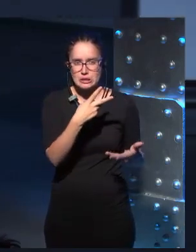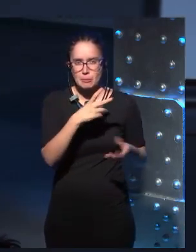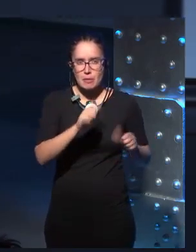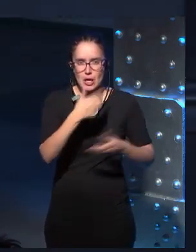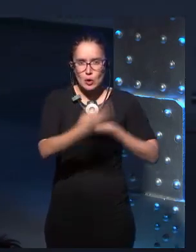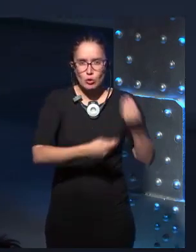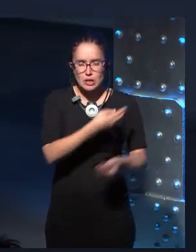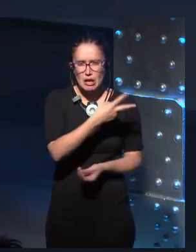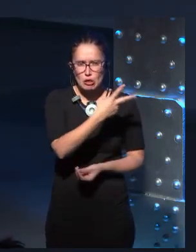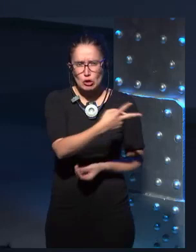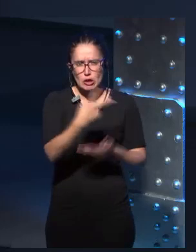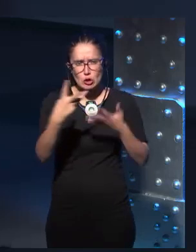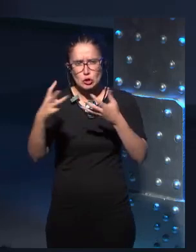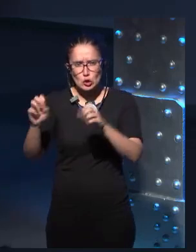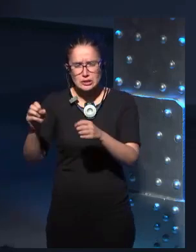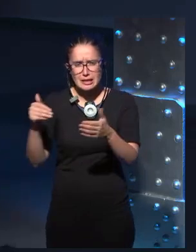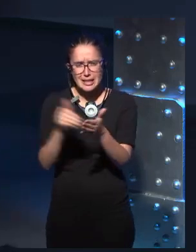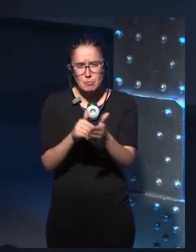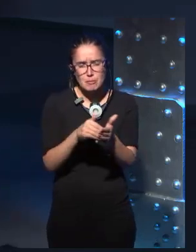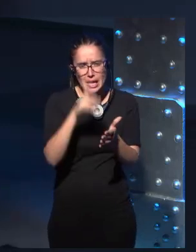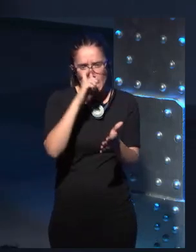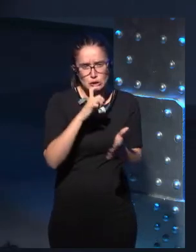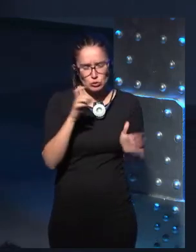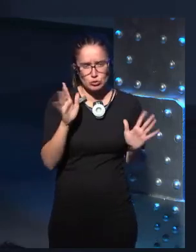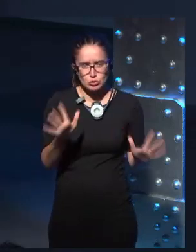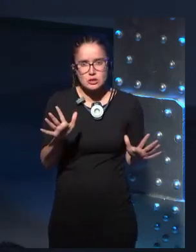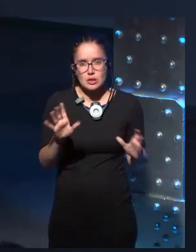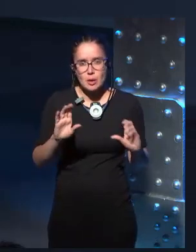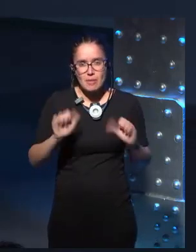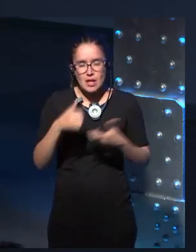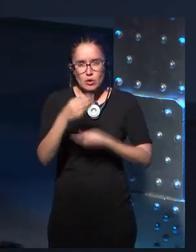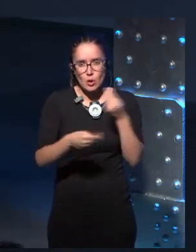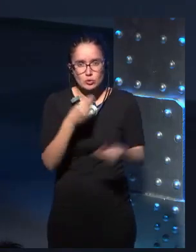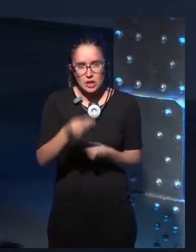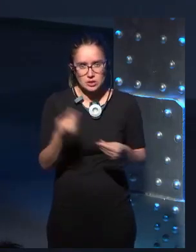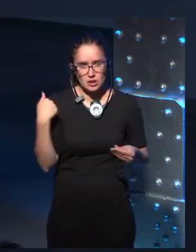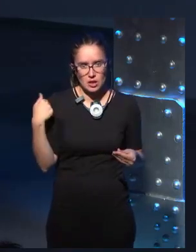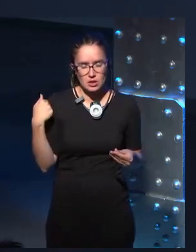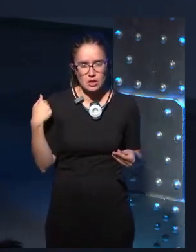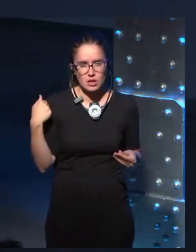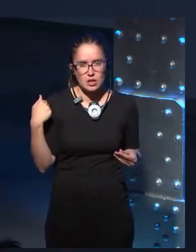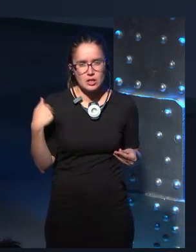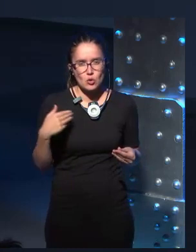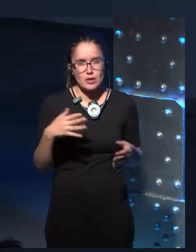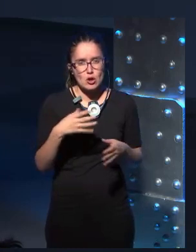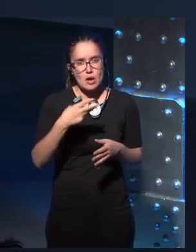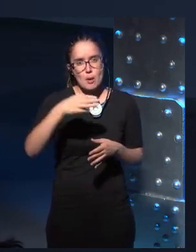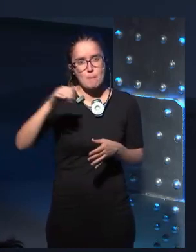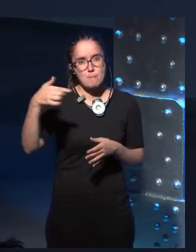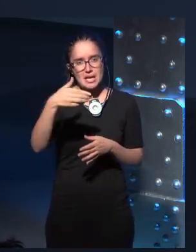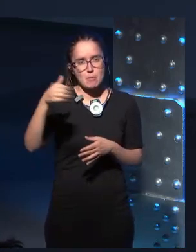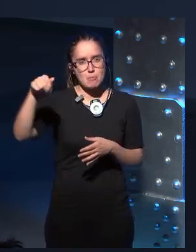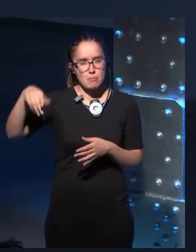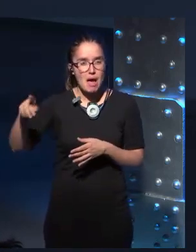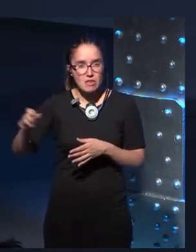Bang. Not because really something happened, or maybe, but because the theories we have